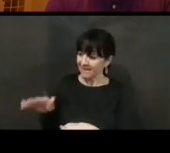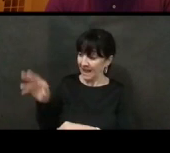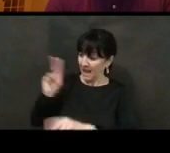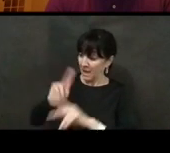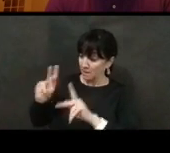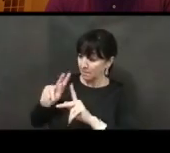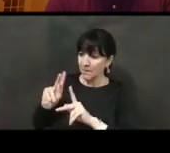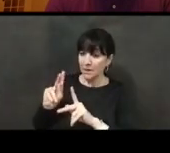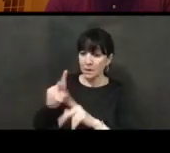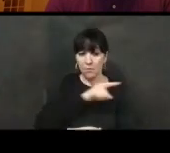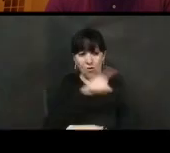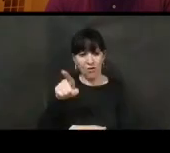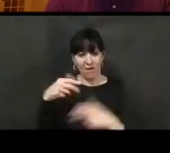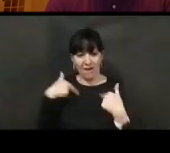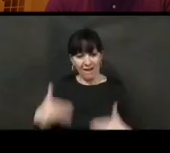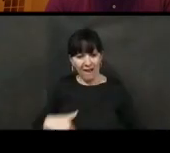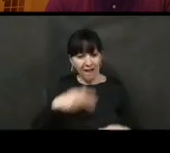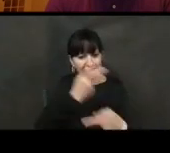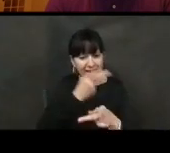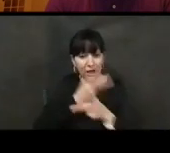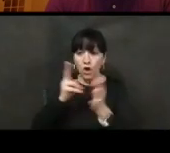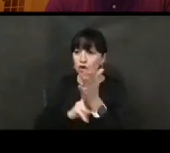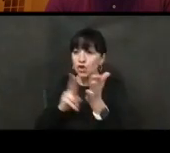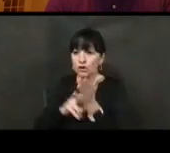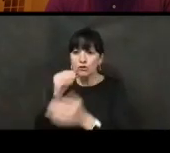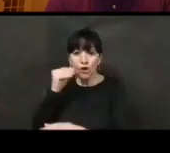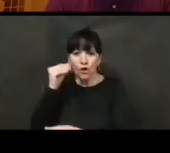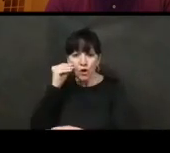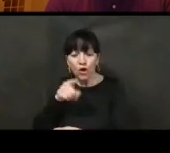measures are really important. So if you visit